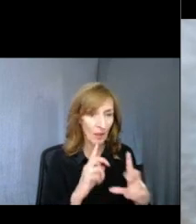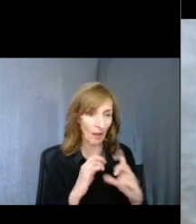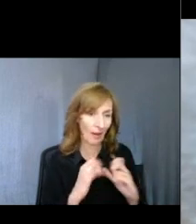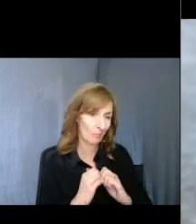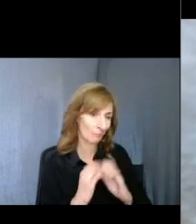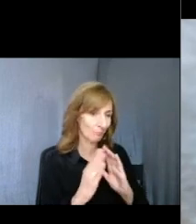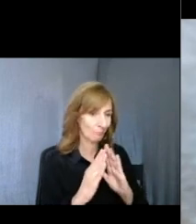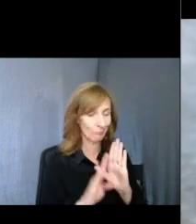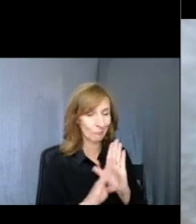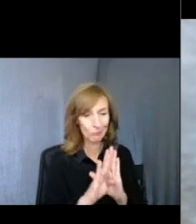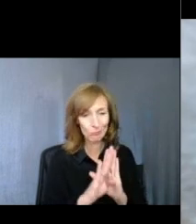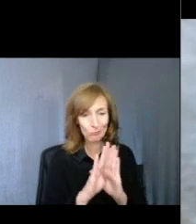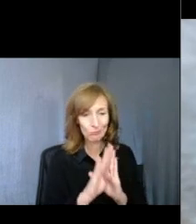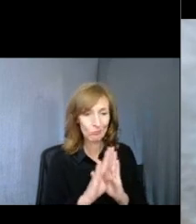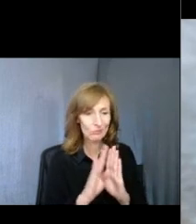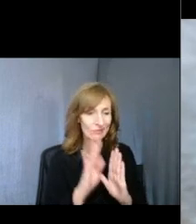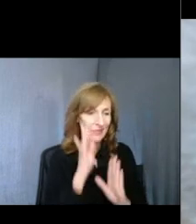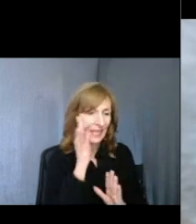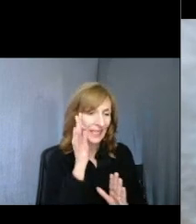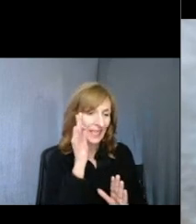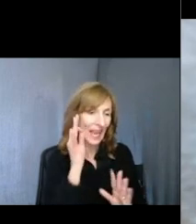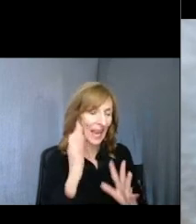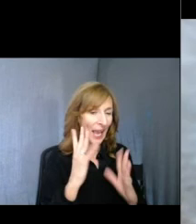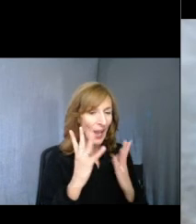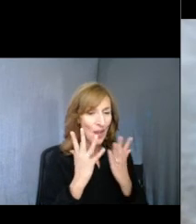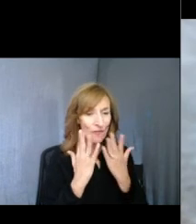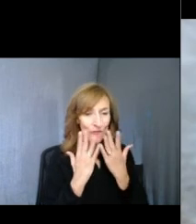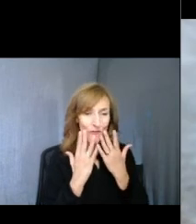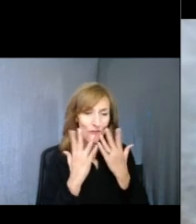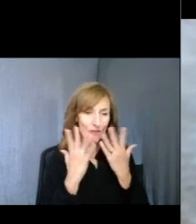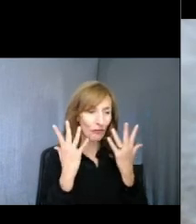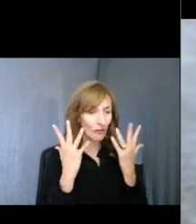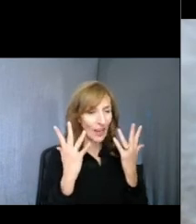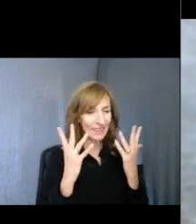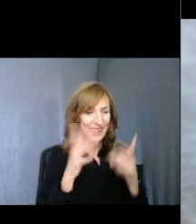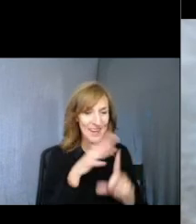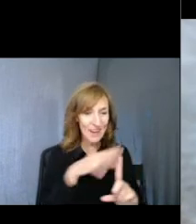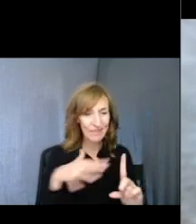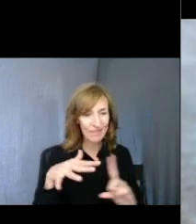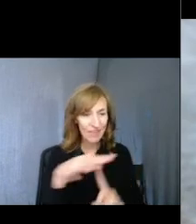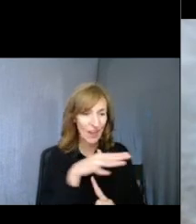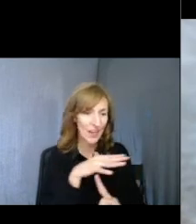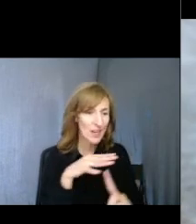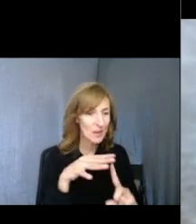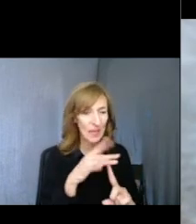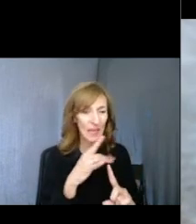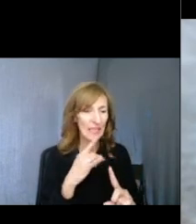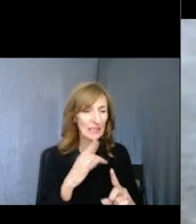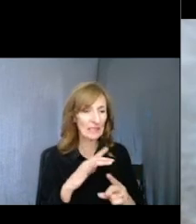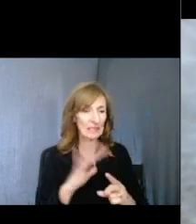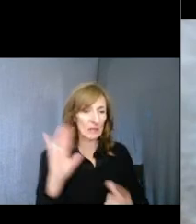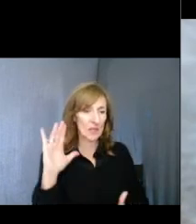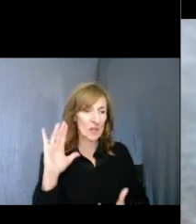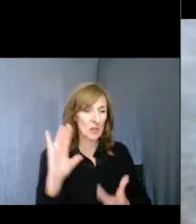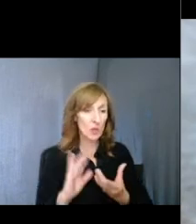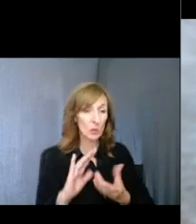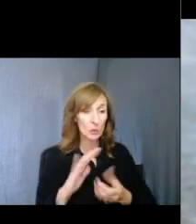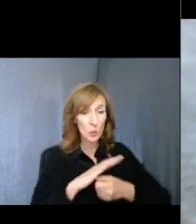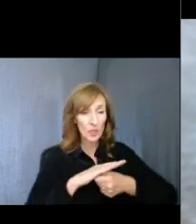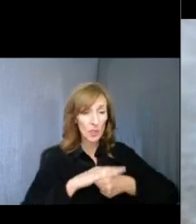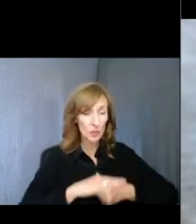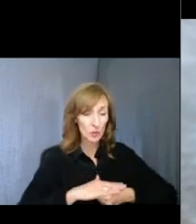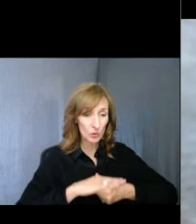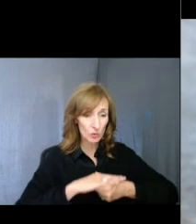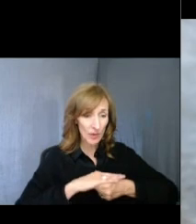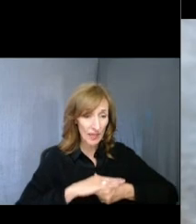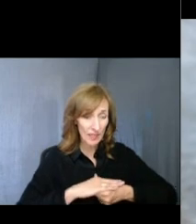cat, stress-free cat handling, and really thinking about things from the cat's perspective. Because of course, once you have